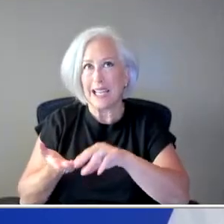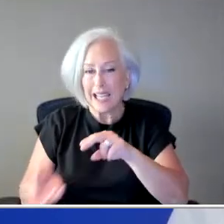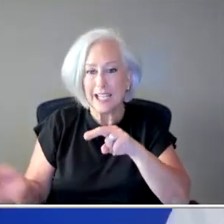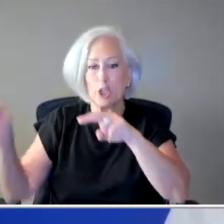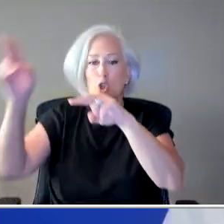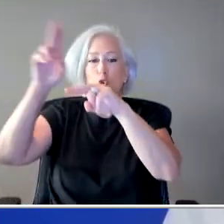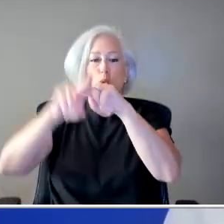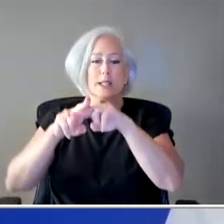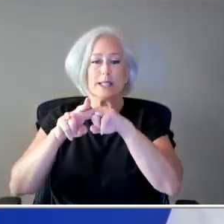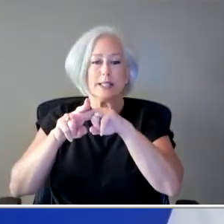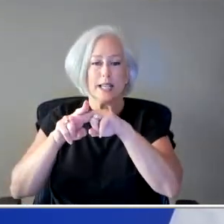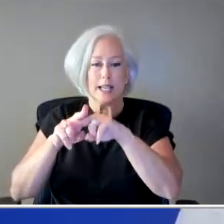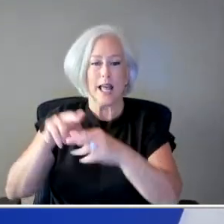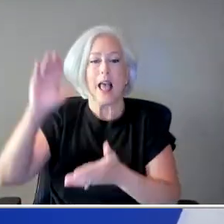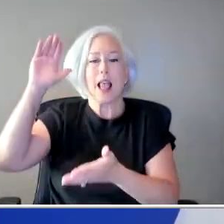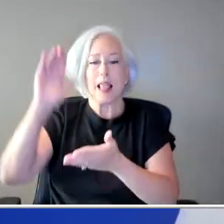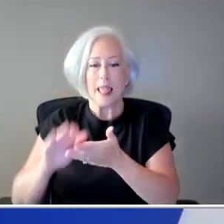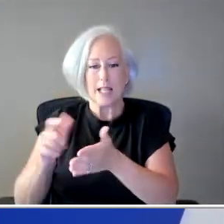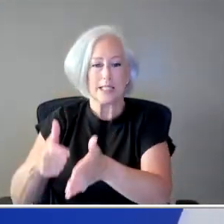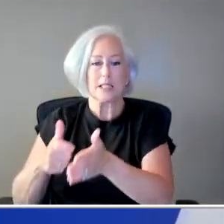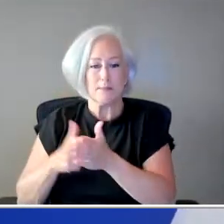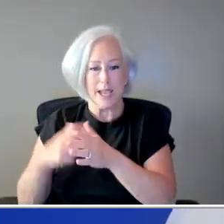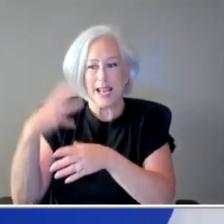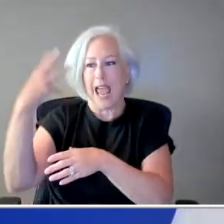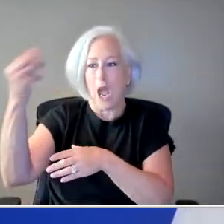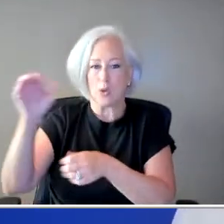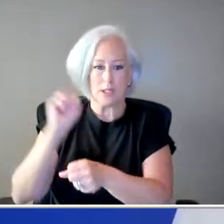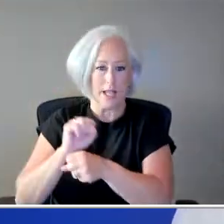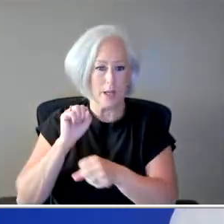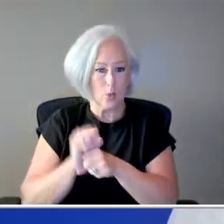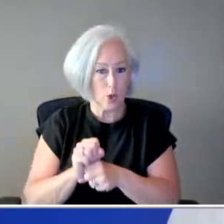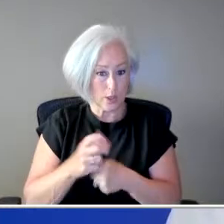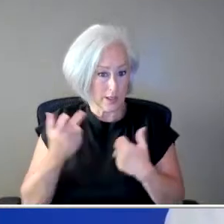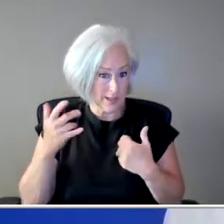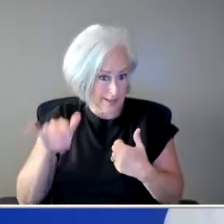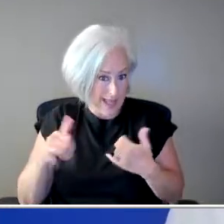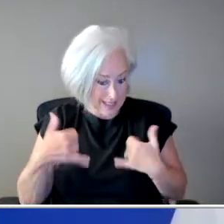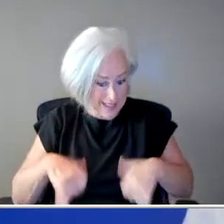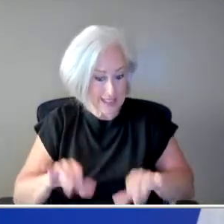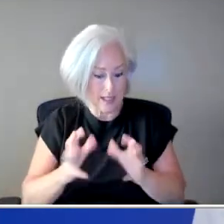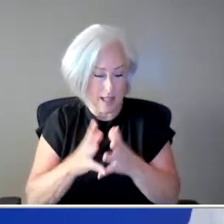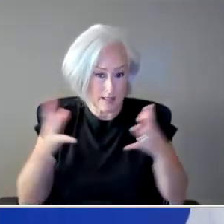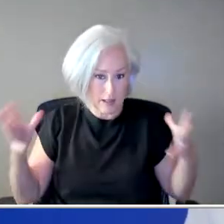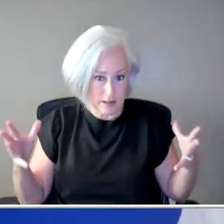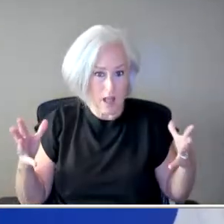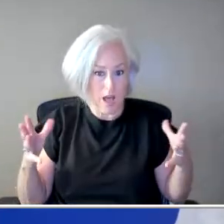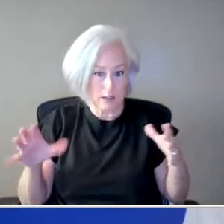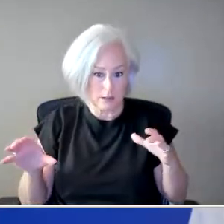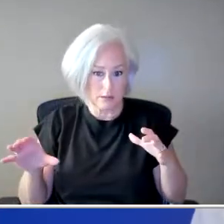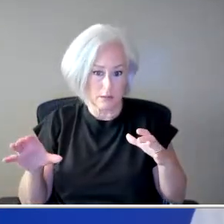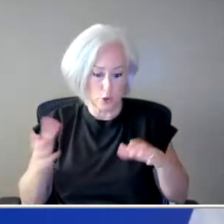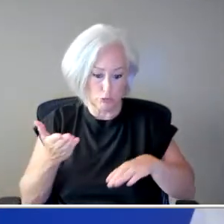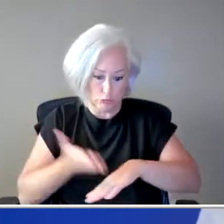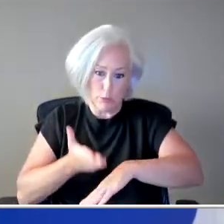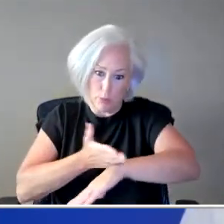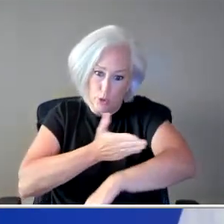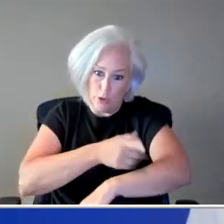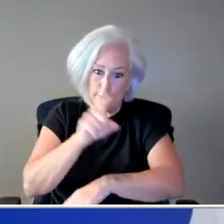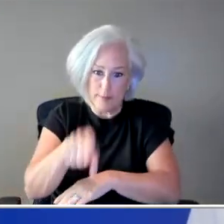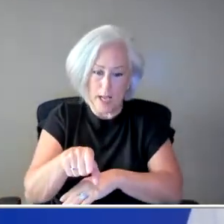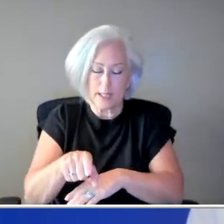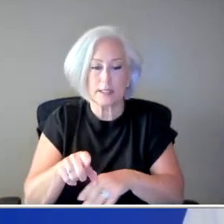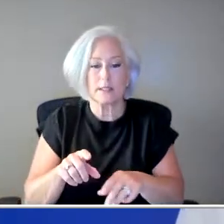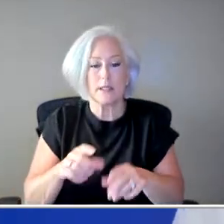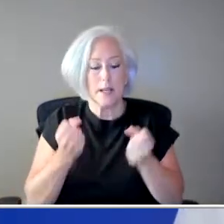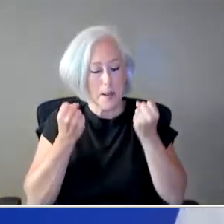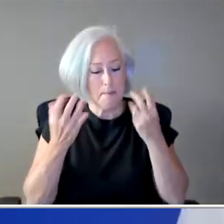outside of work part of our jobs. And that has still a long ways to go. You know, I think a lot of us trained in the era